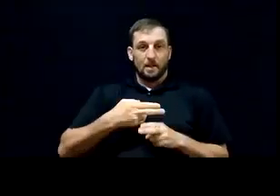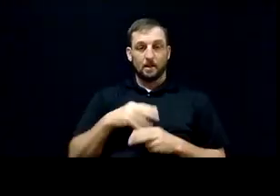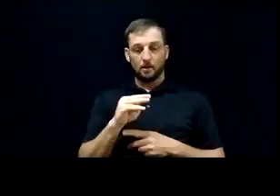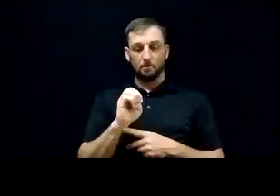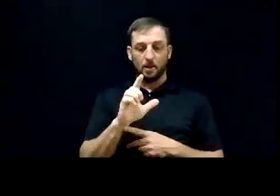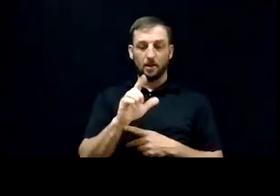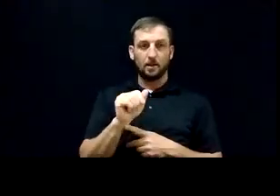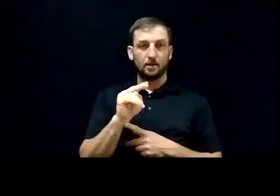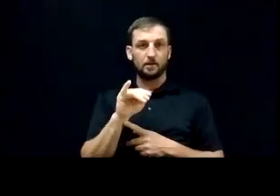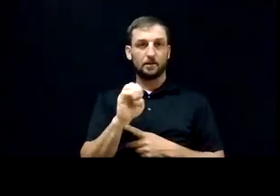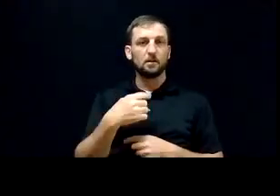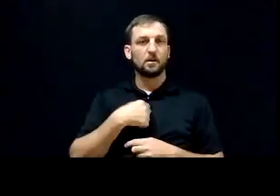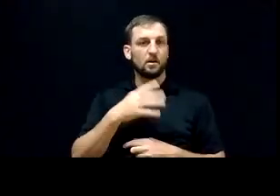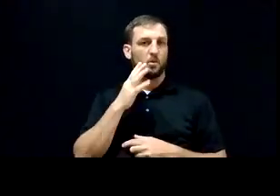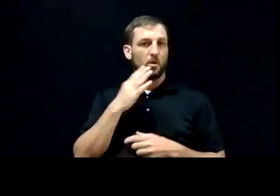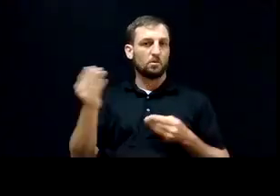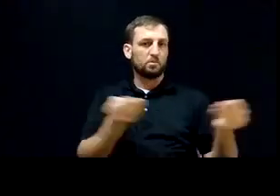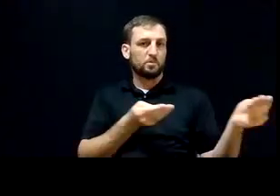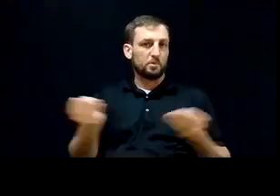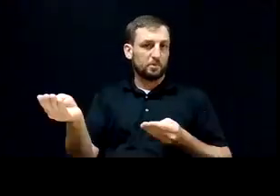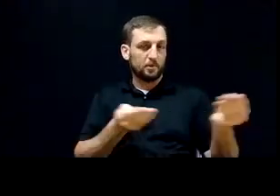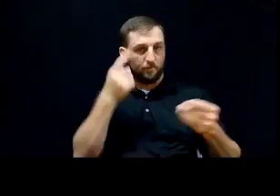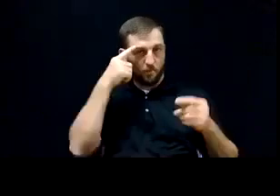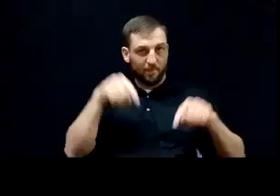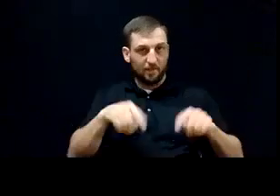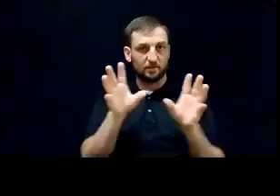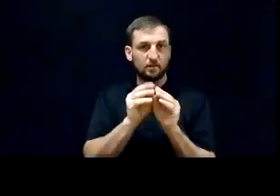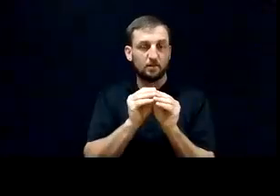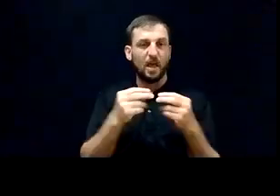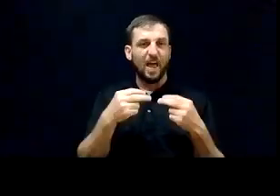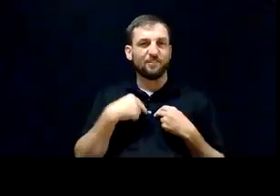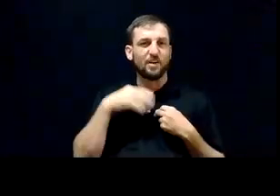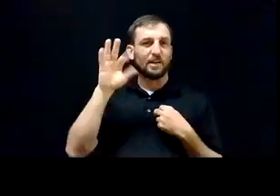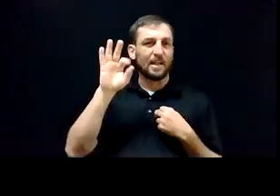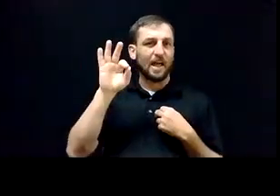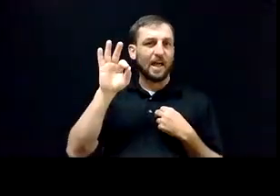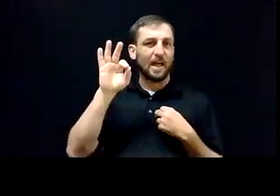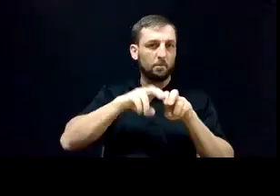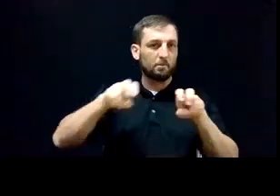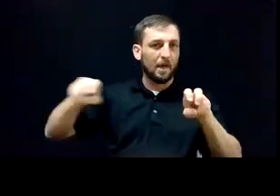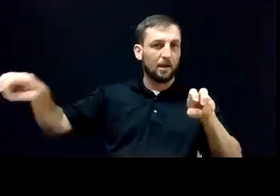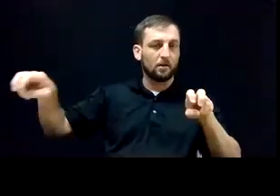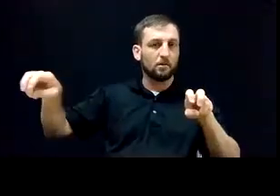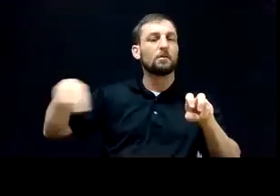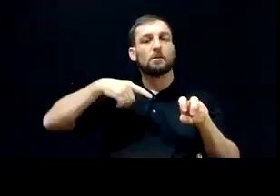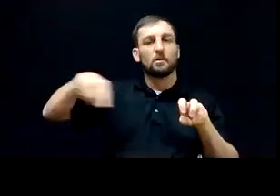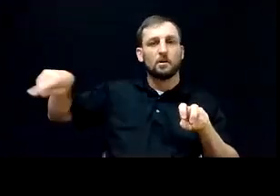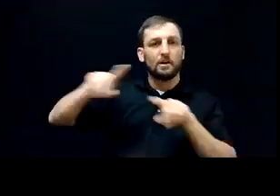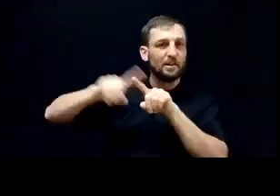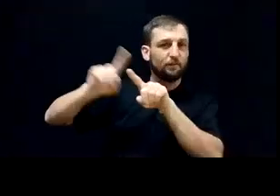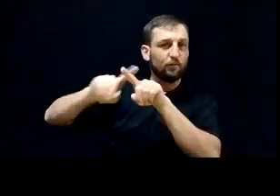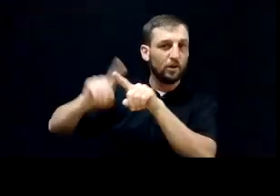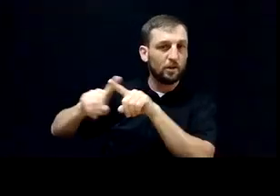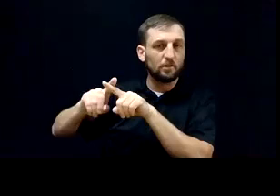this session. So we have 9 panelists representing a variety of institutions and